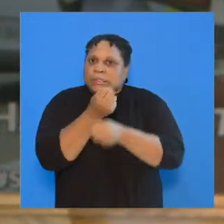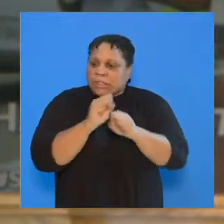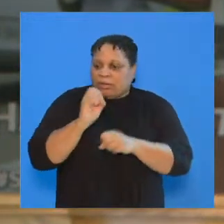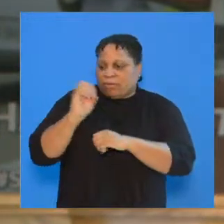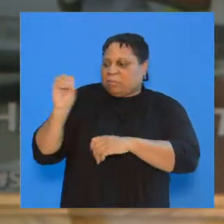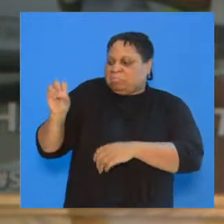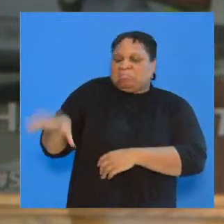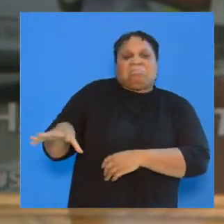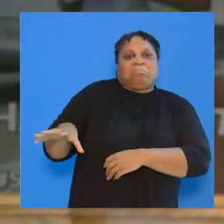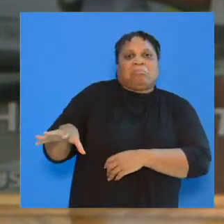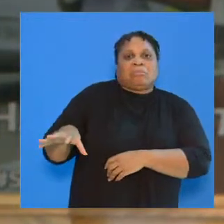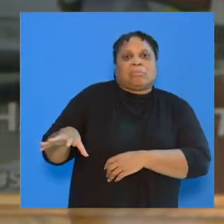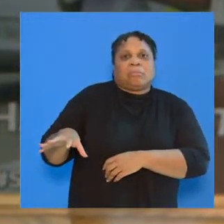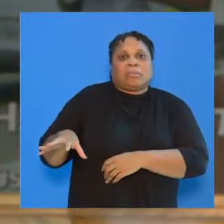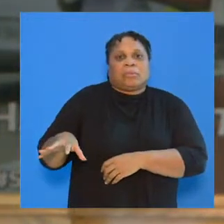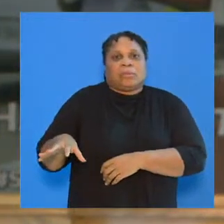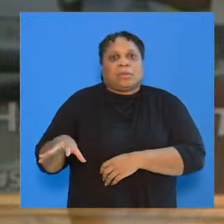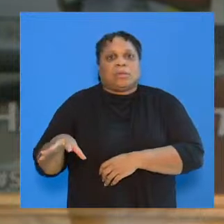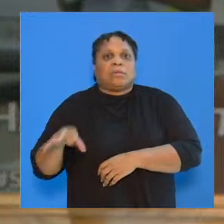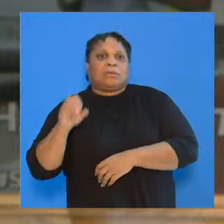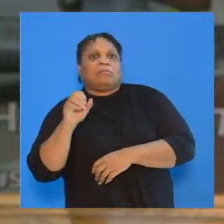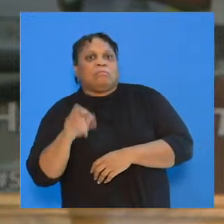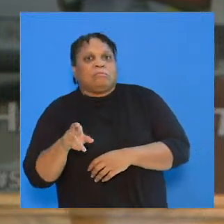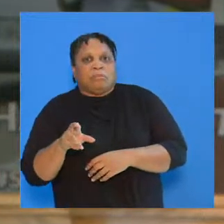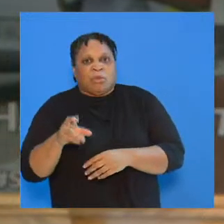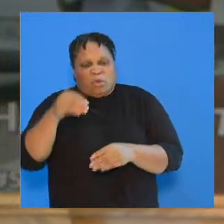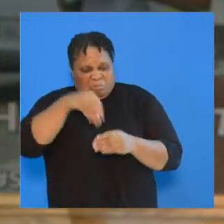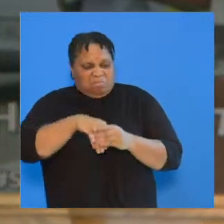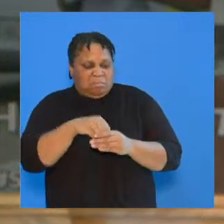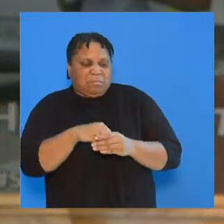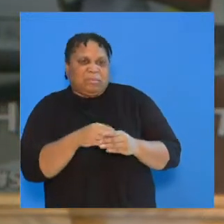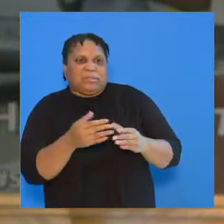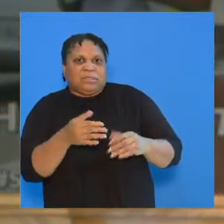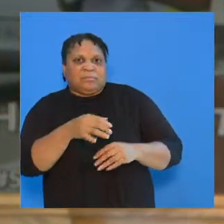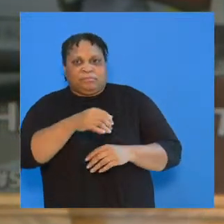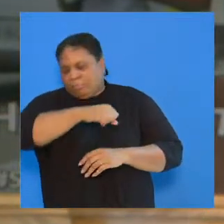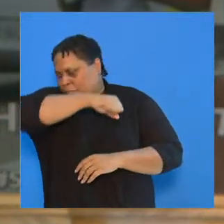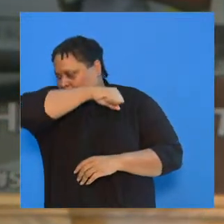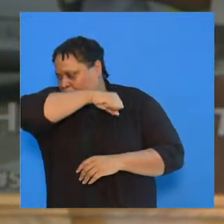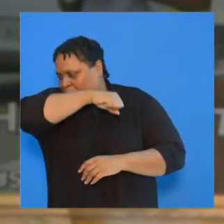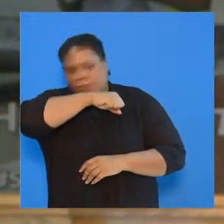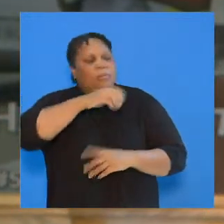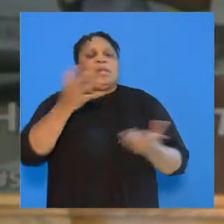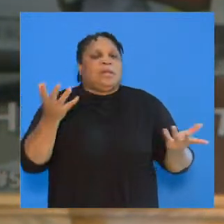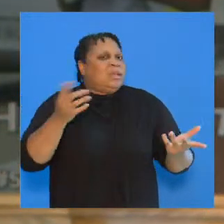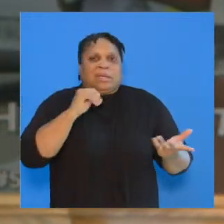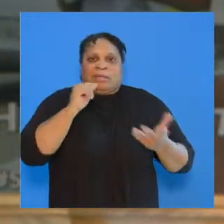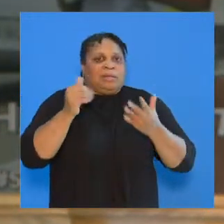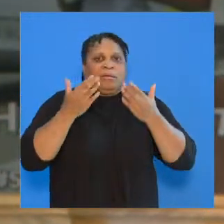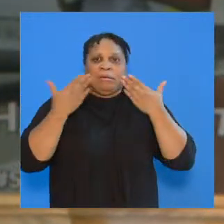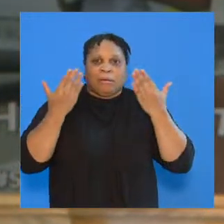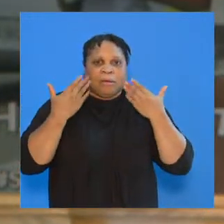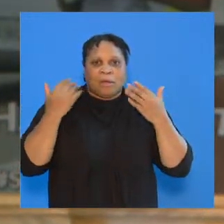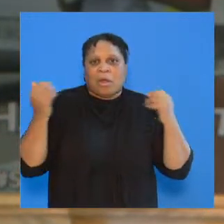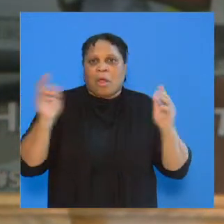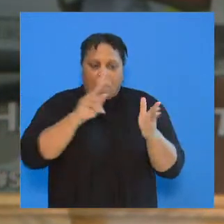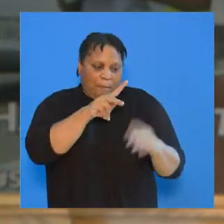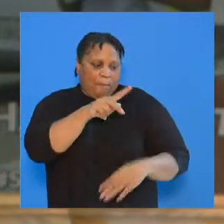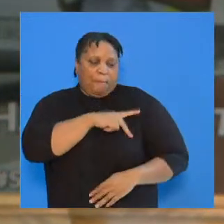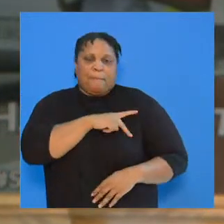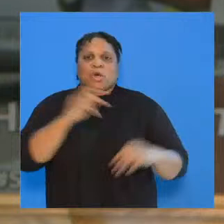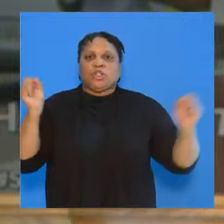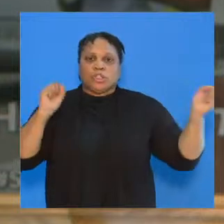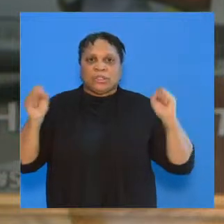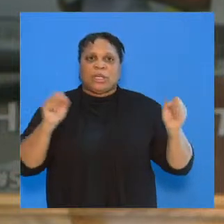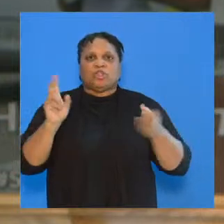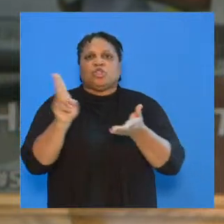or in the crease of your elbow. Please note that personal towels should not be used to wipe equipment. Single-use paper